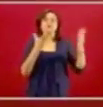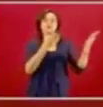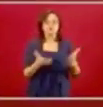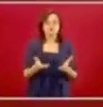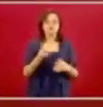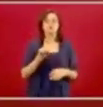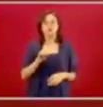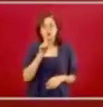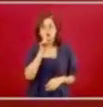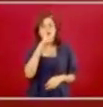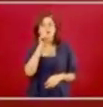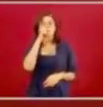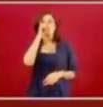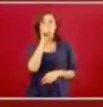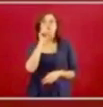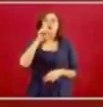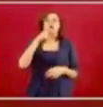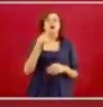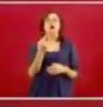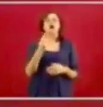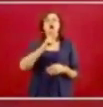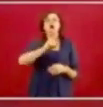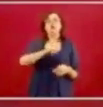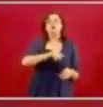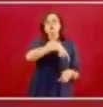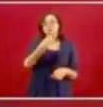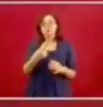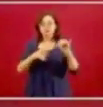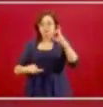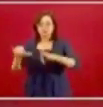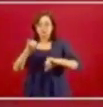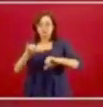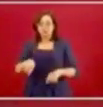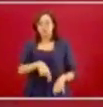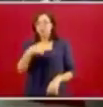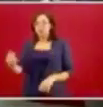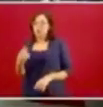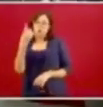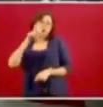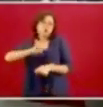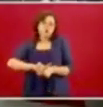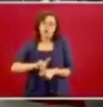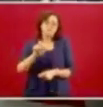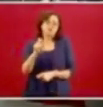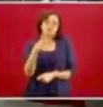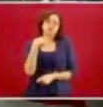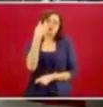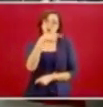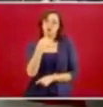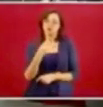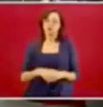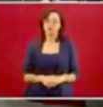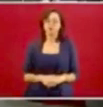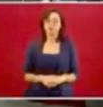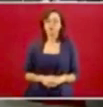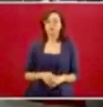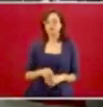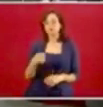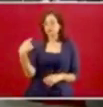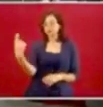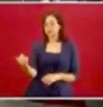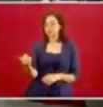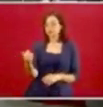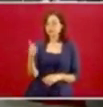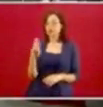6 hours to be processed, more or less, and the overall process maybe takes 24 hours, 26.